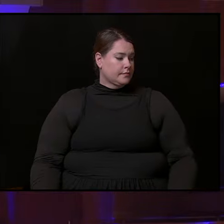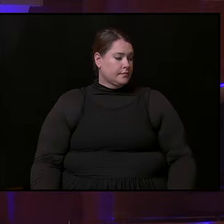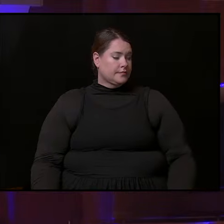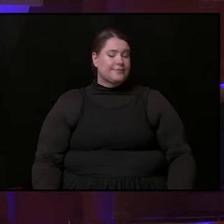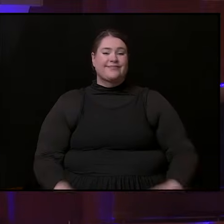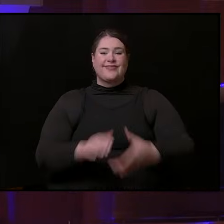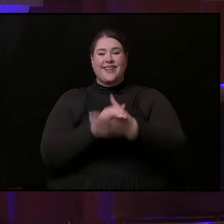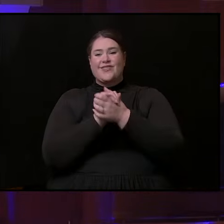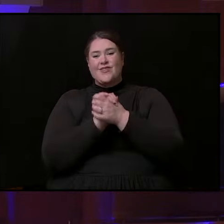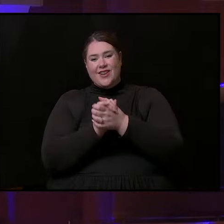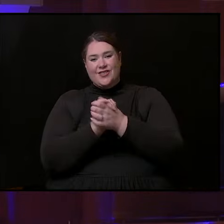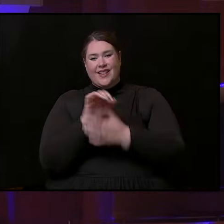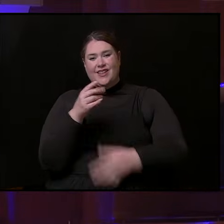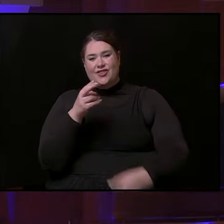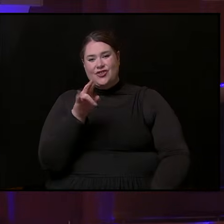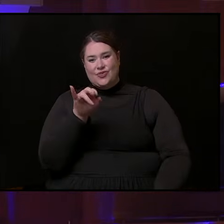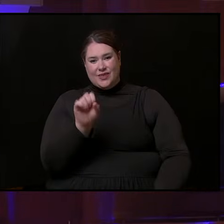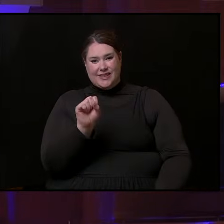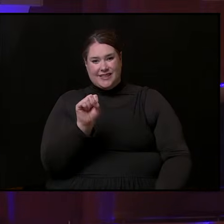Congratulations, Chris.